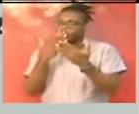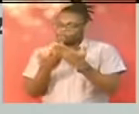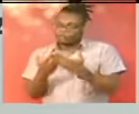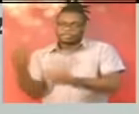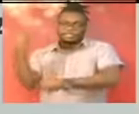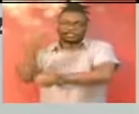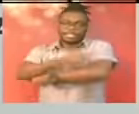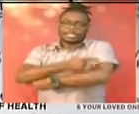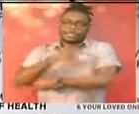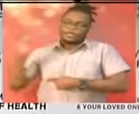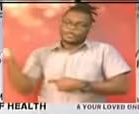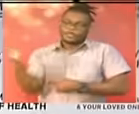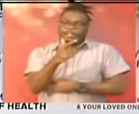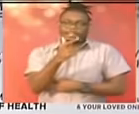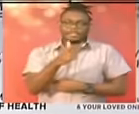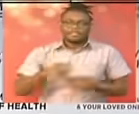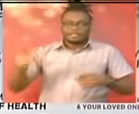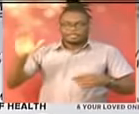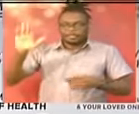now.